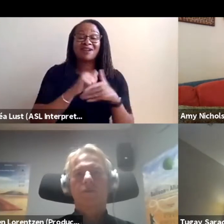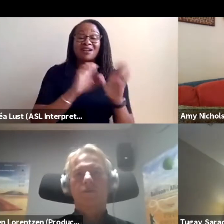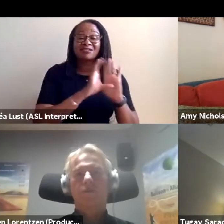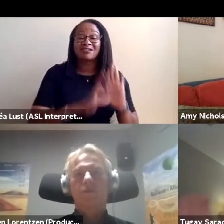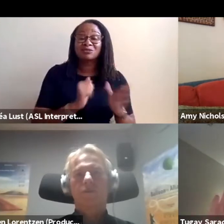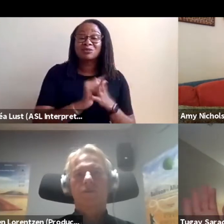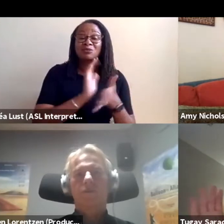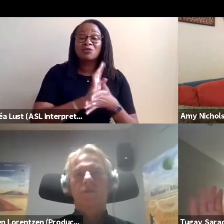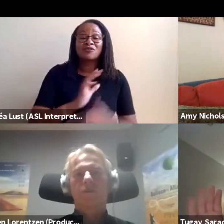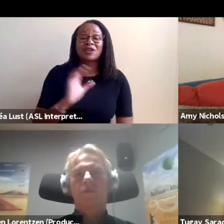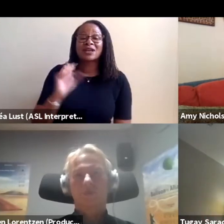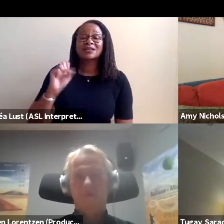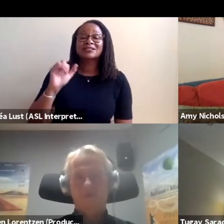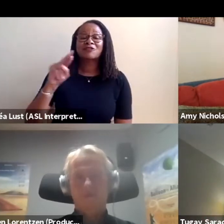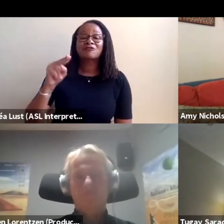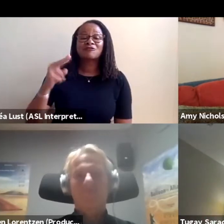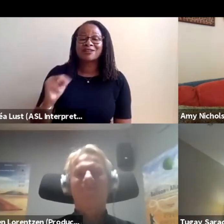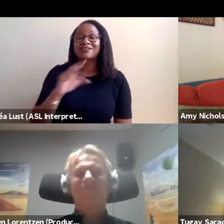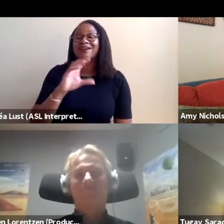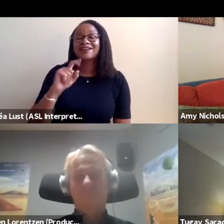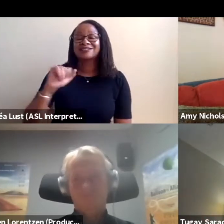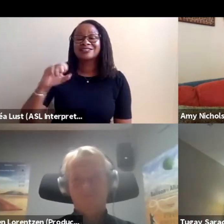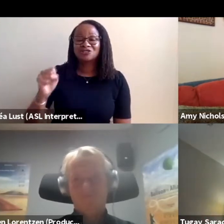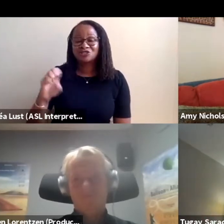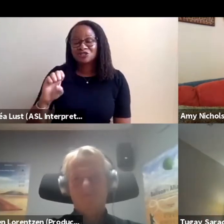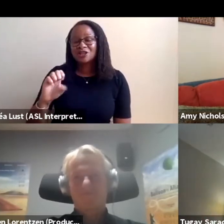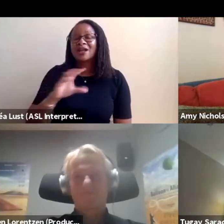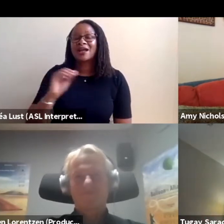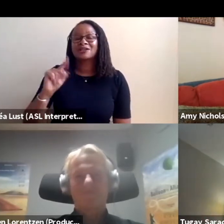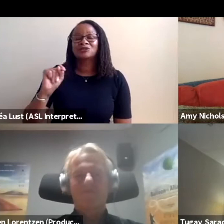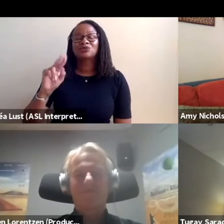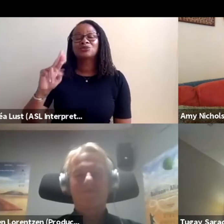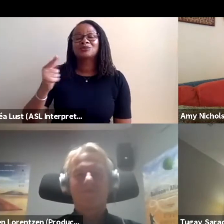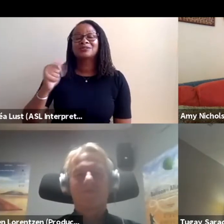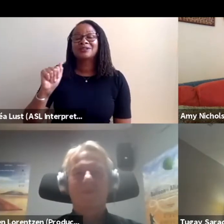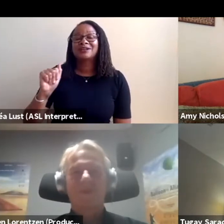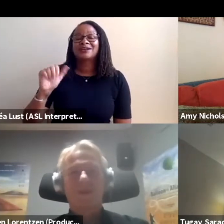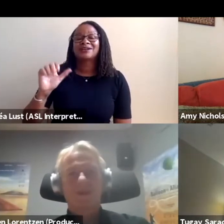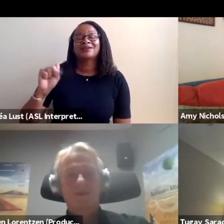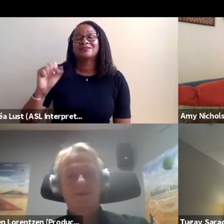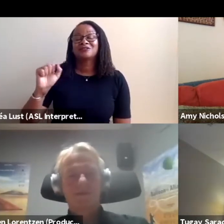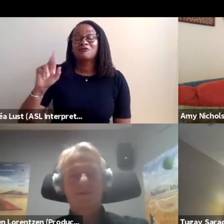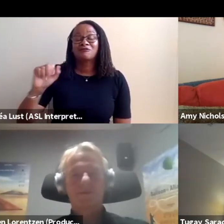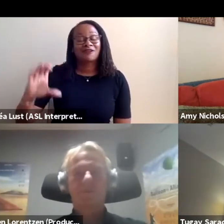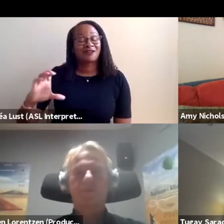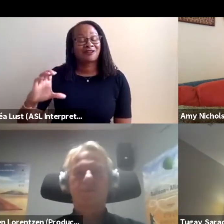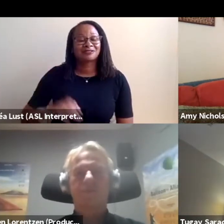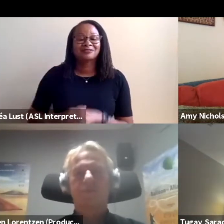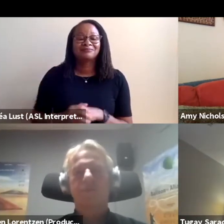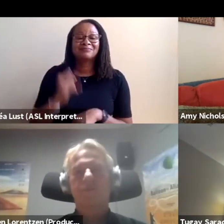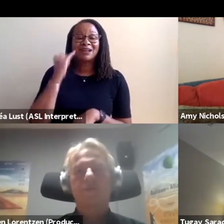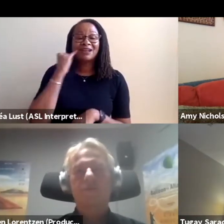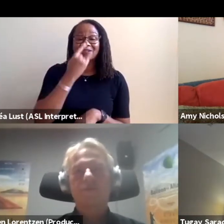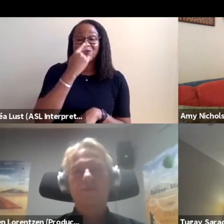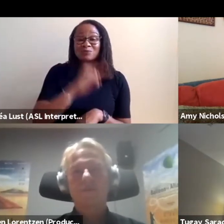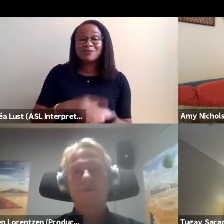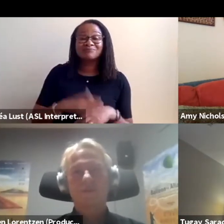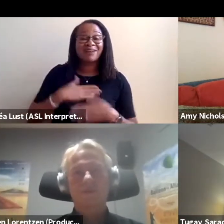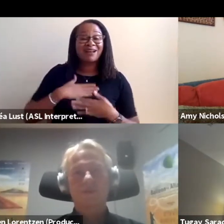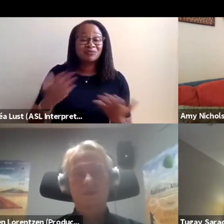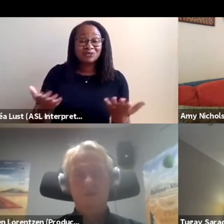Sarac. Welcome everybody, we are so glad that you're here to talk about the film. If you don't mind, I have to start